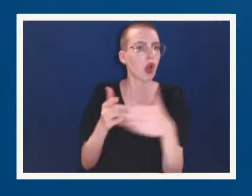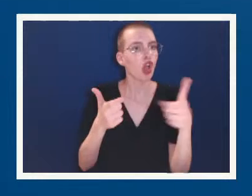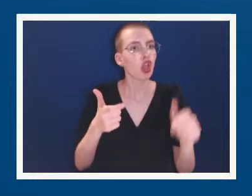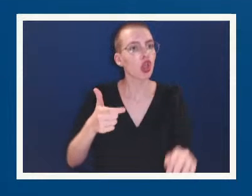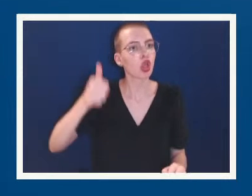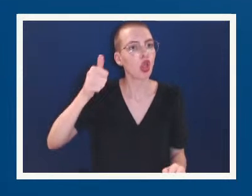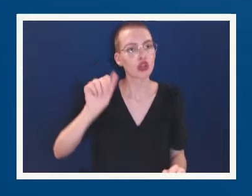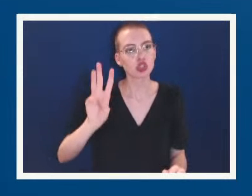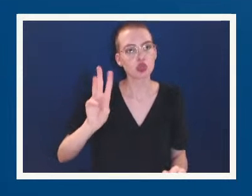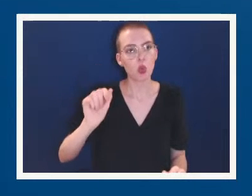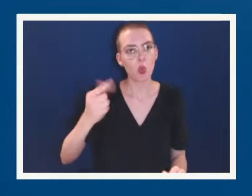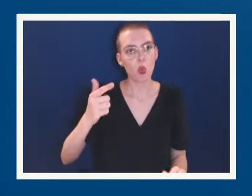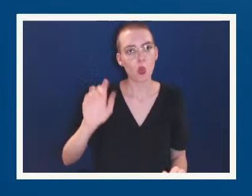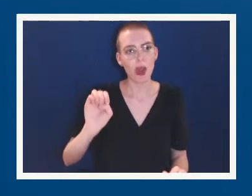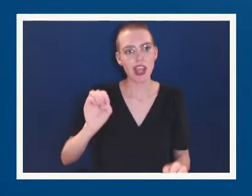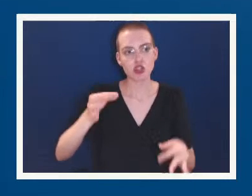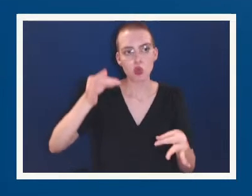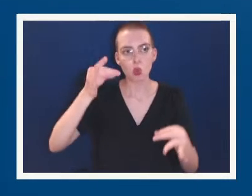America.